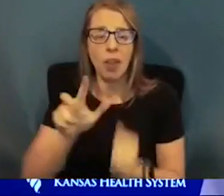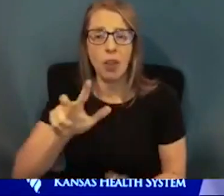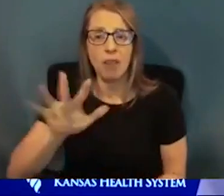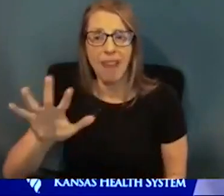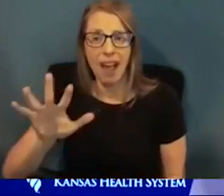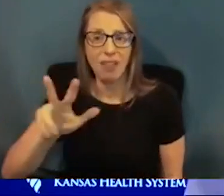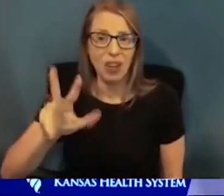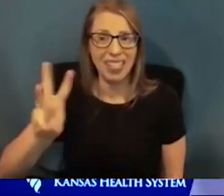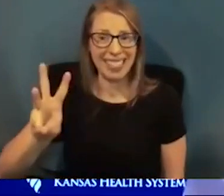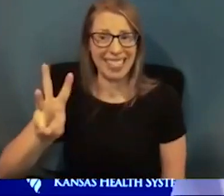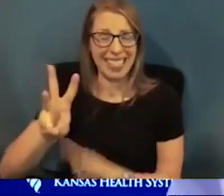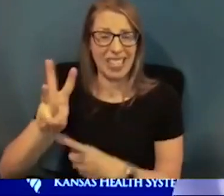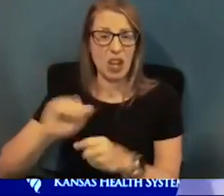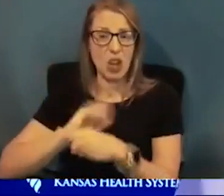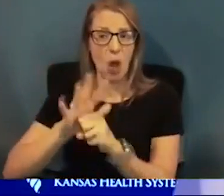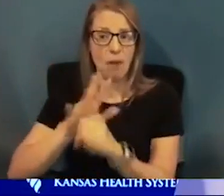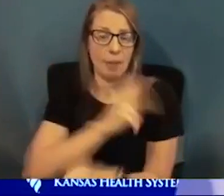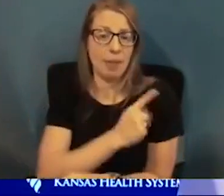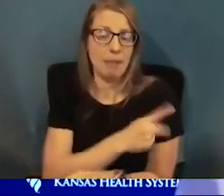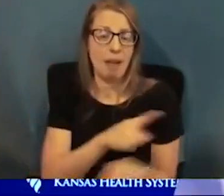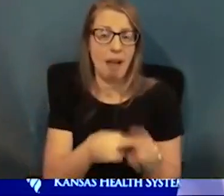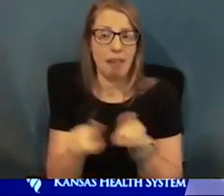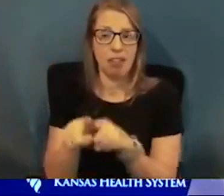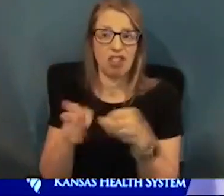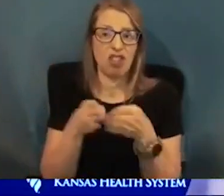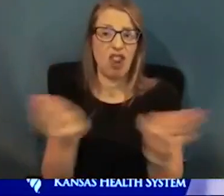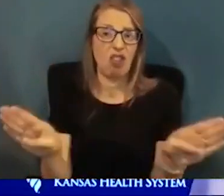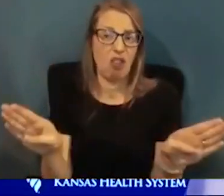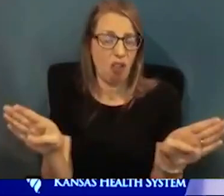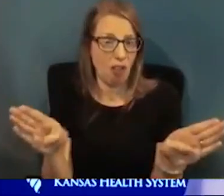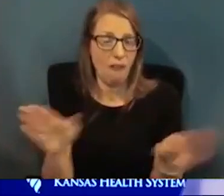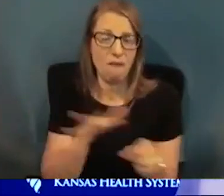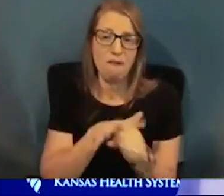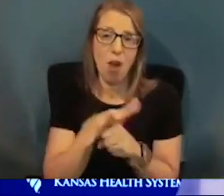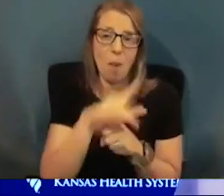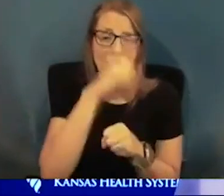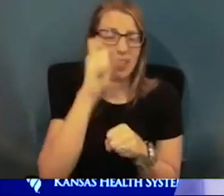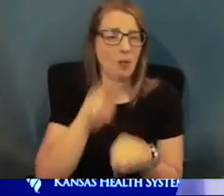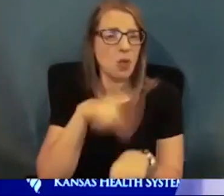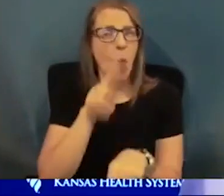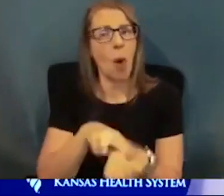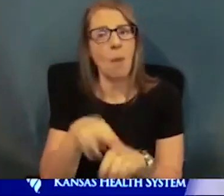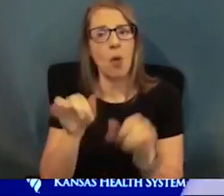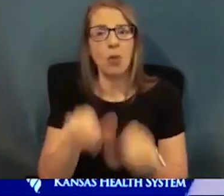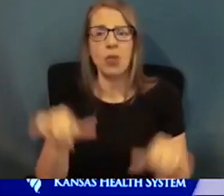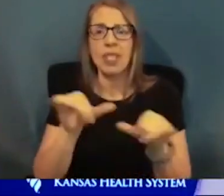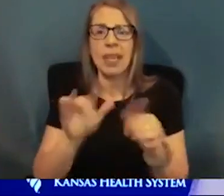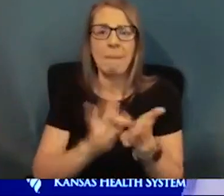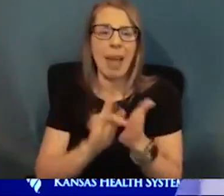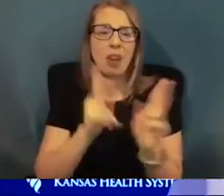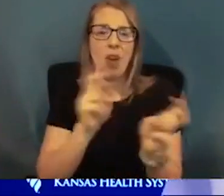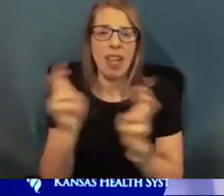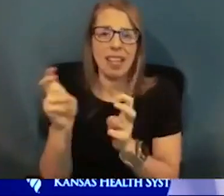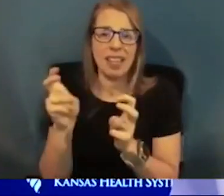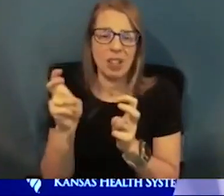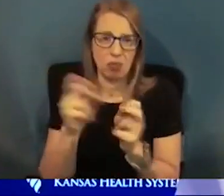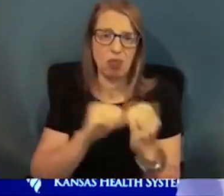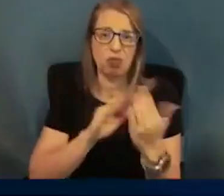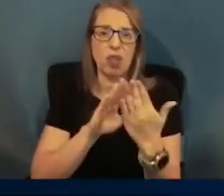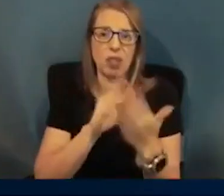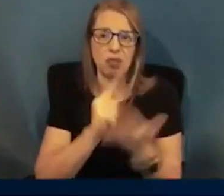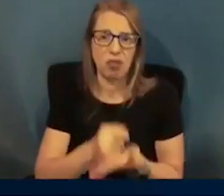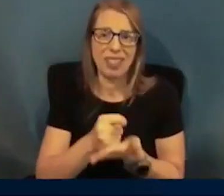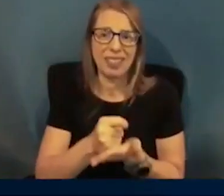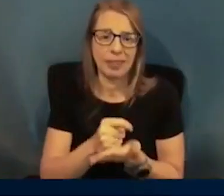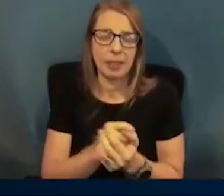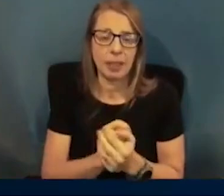COVID patients, but also just in general full because of normal routine medical issues that need to be treated. So, is it a